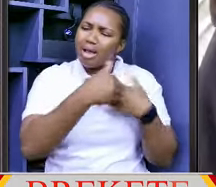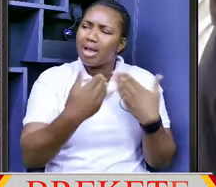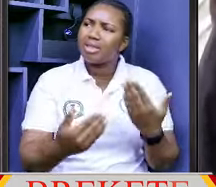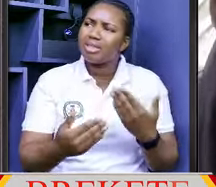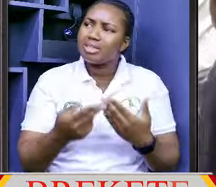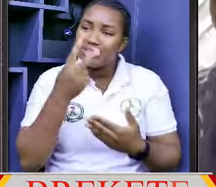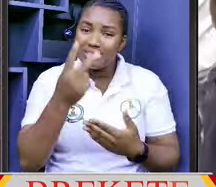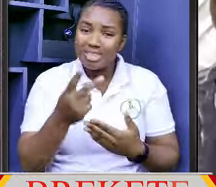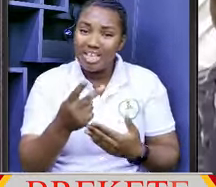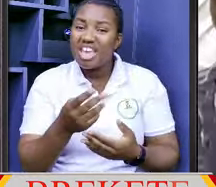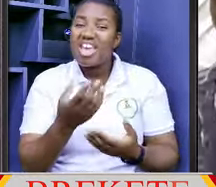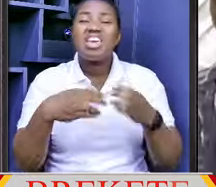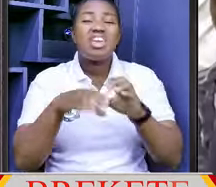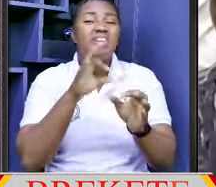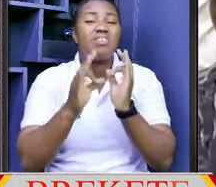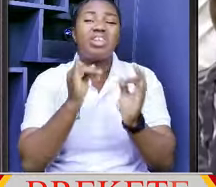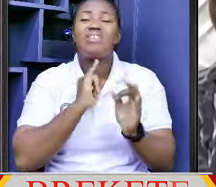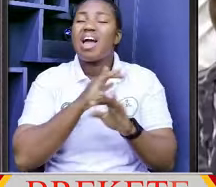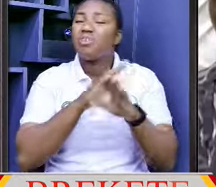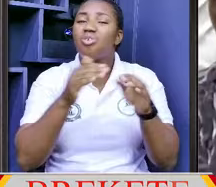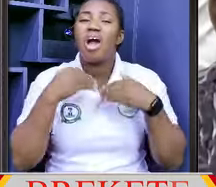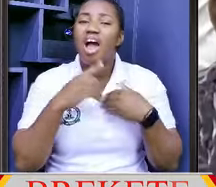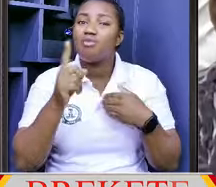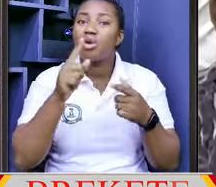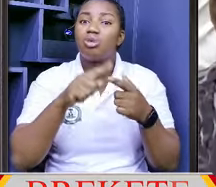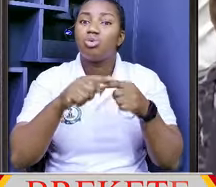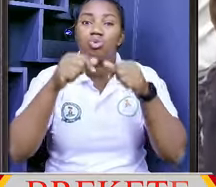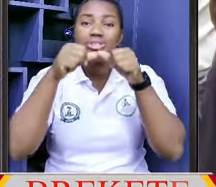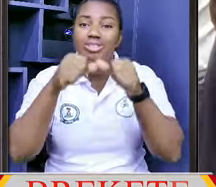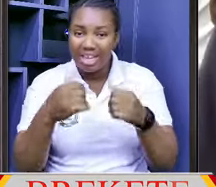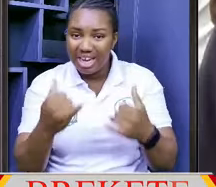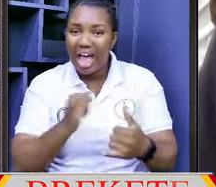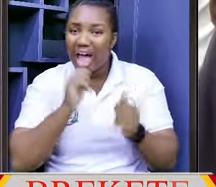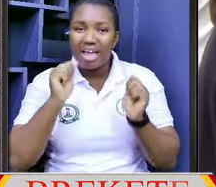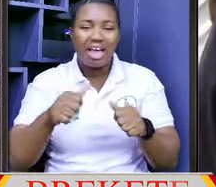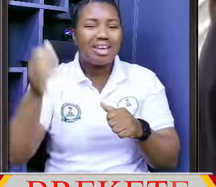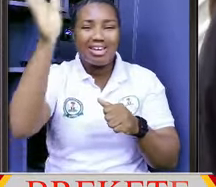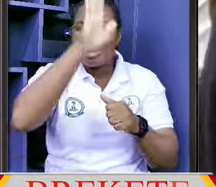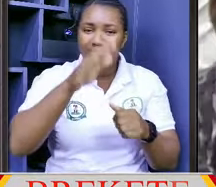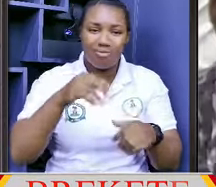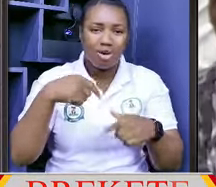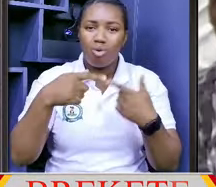Even if I don't have where to stay now, I can never go back there. I beg.